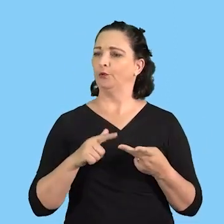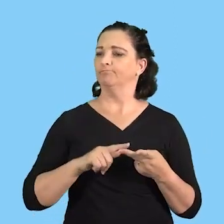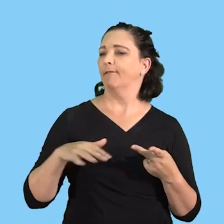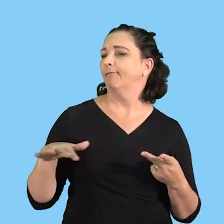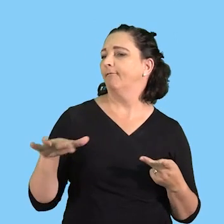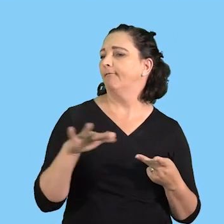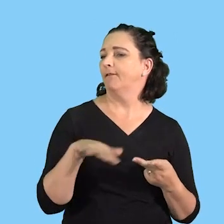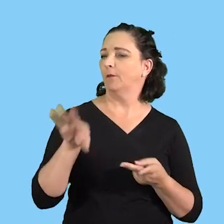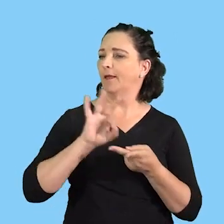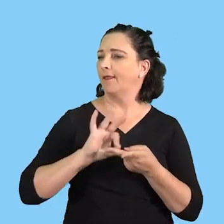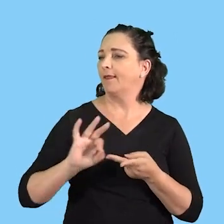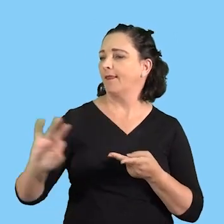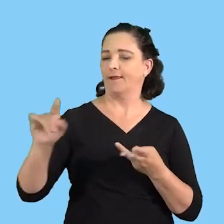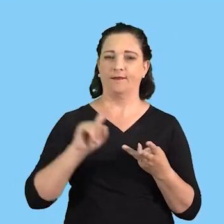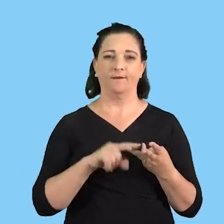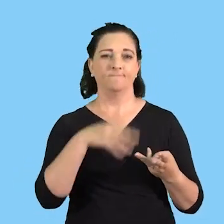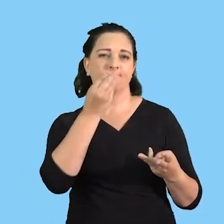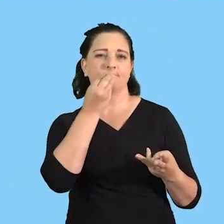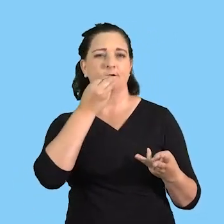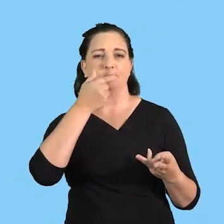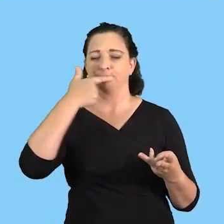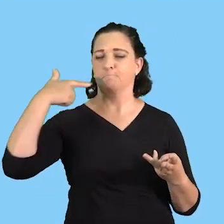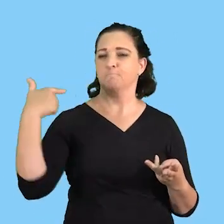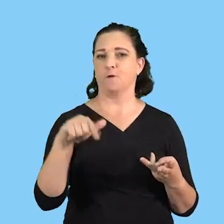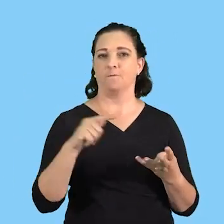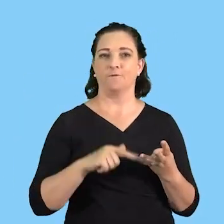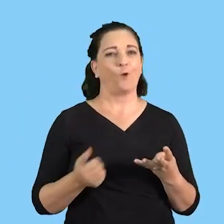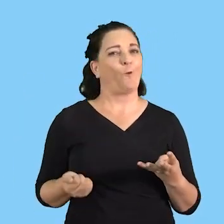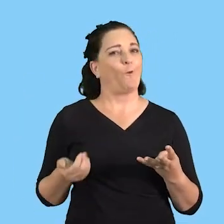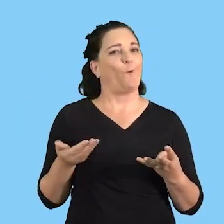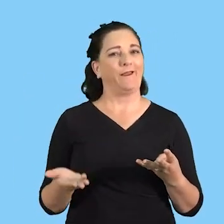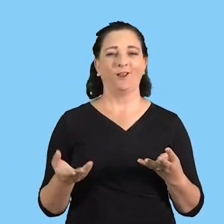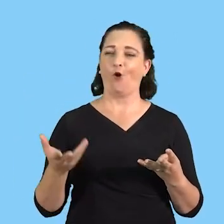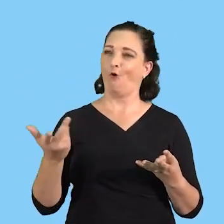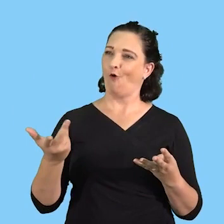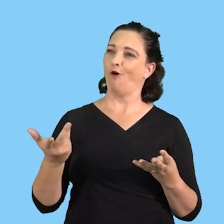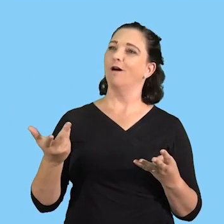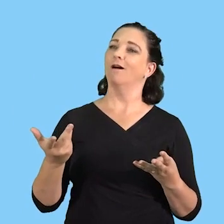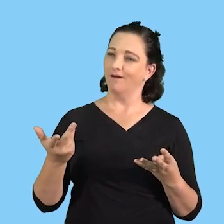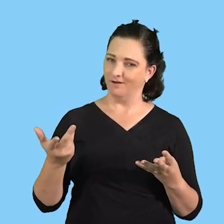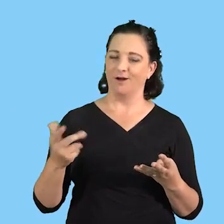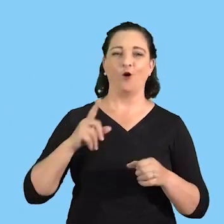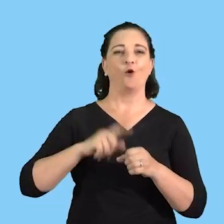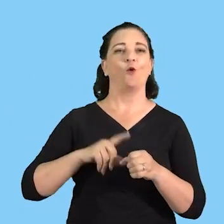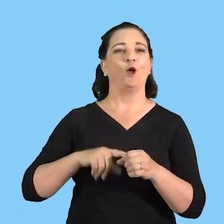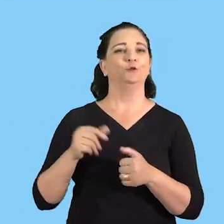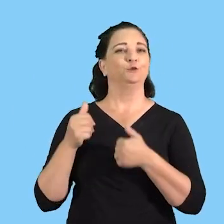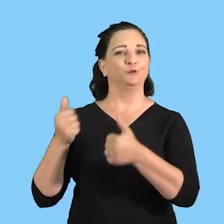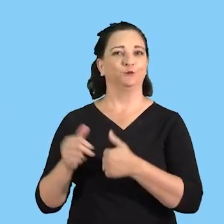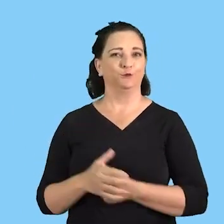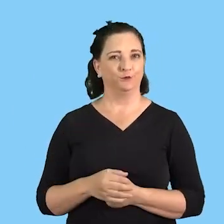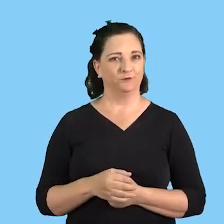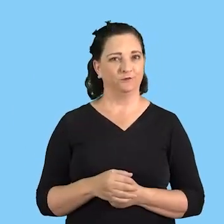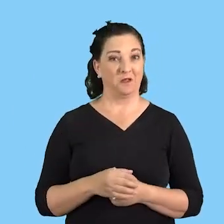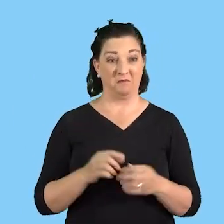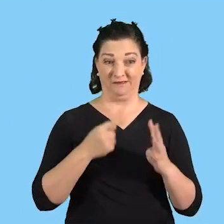must be clean. The food must be great. And the waiter must also offer quality service.